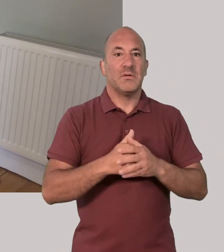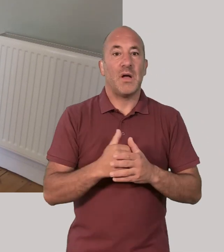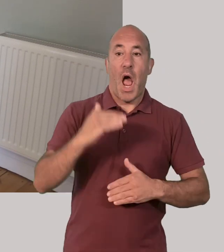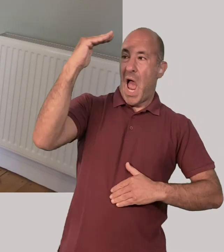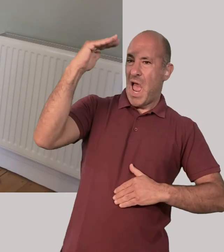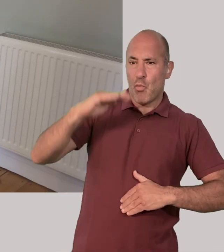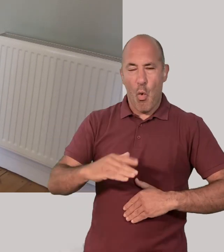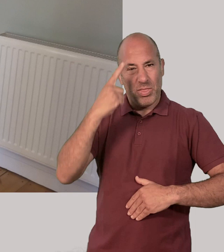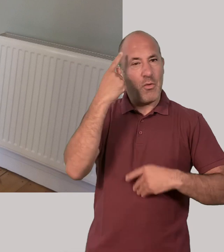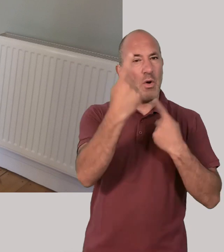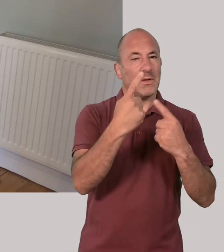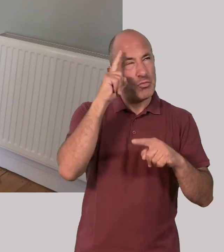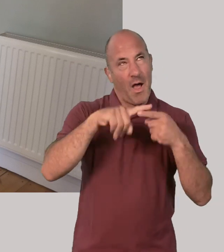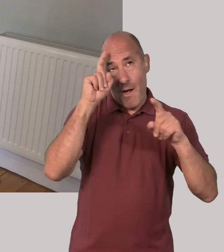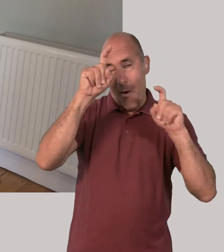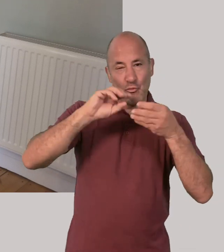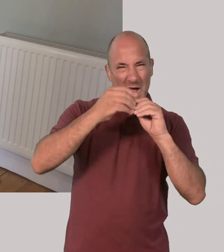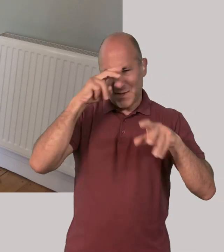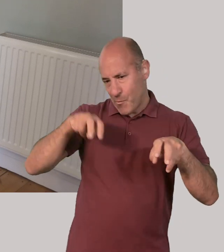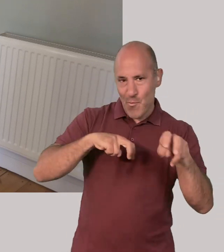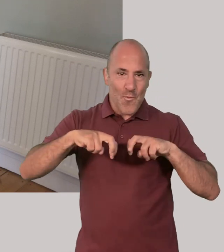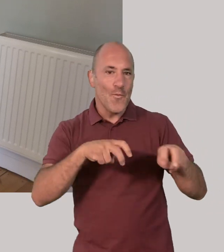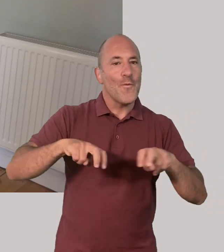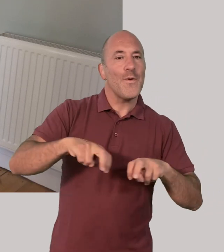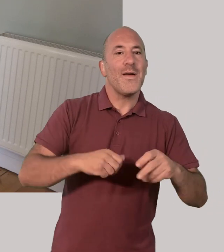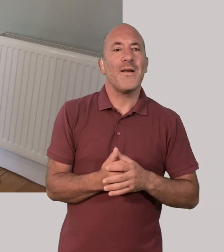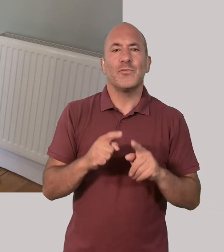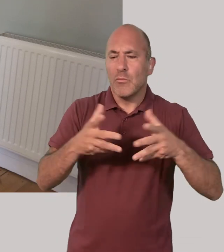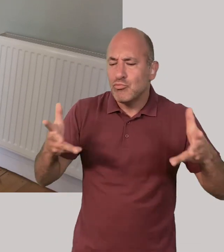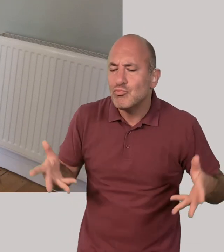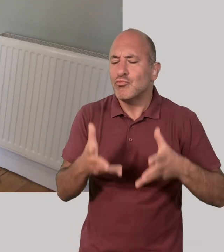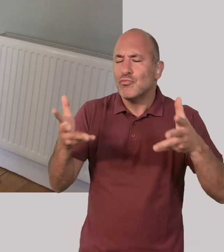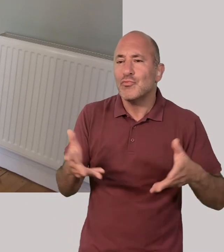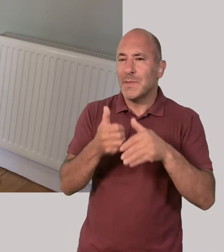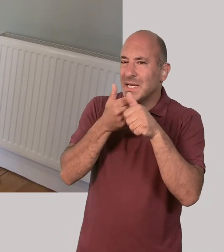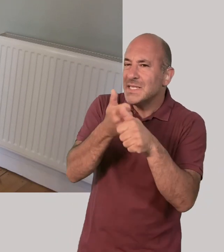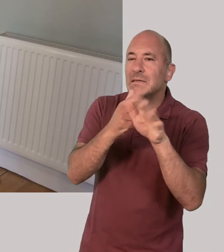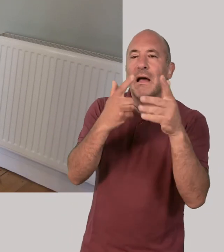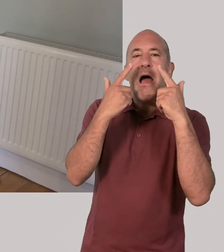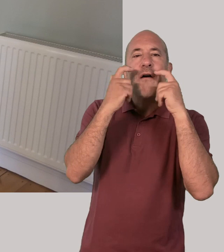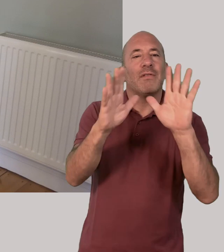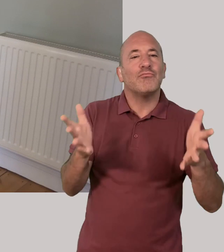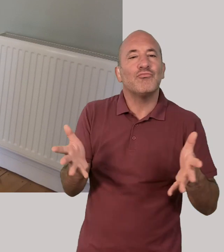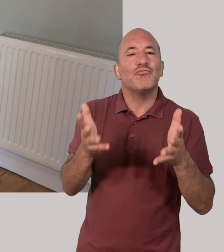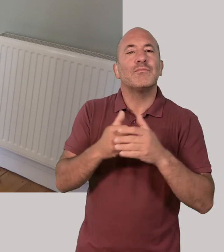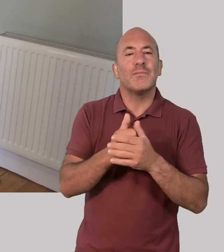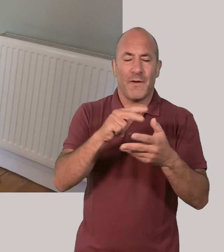be higher or lower. So get creative, be encouraging and assist